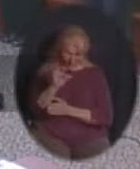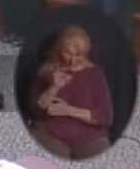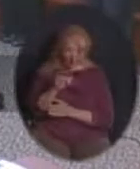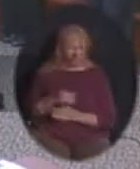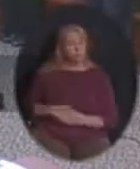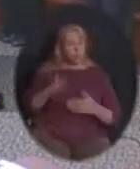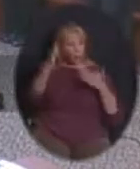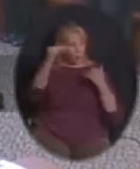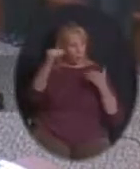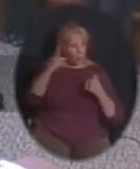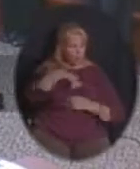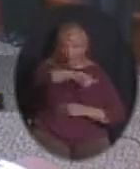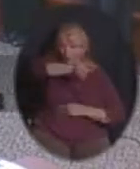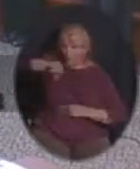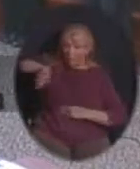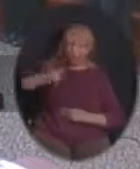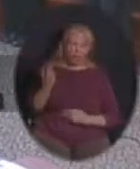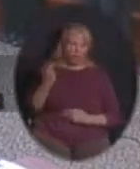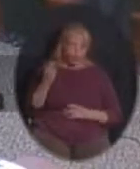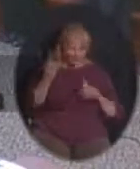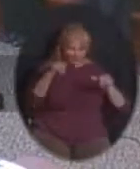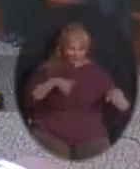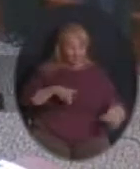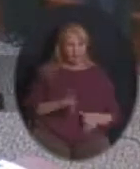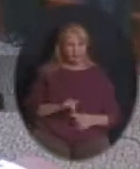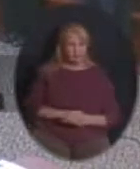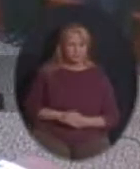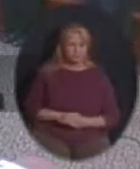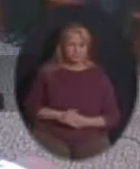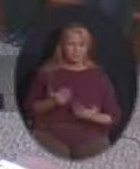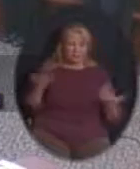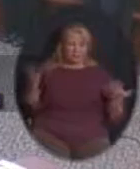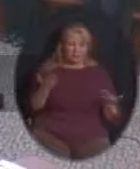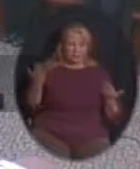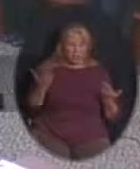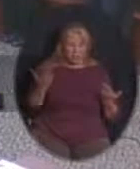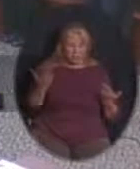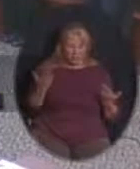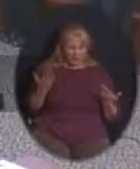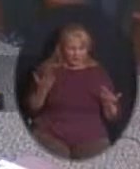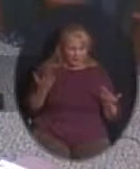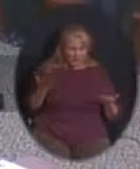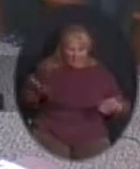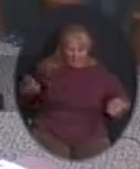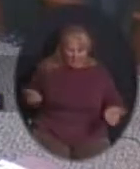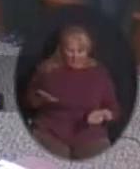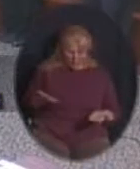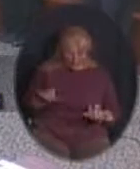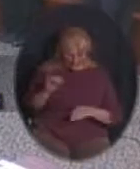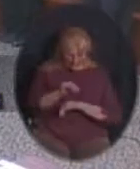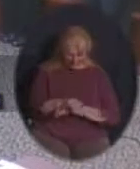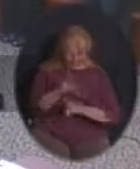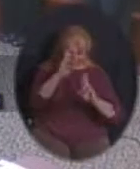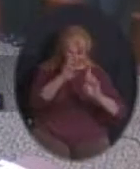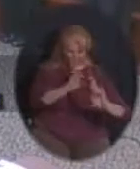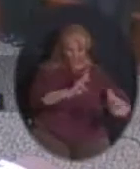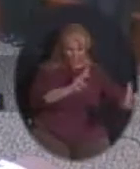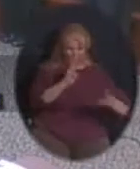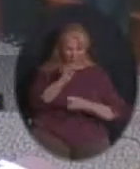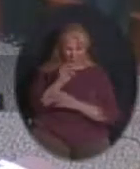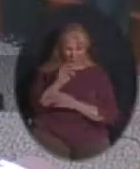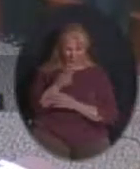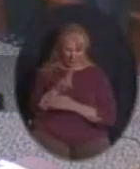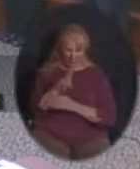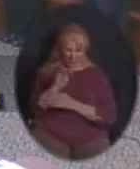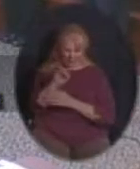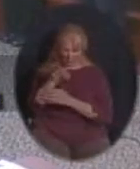attend that. But we're really here tonight to honor Mayor Mike Copeland, who's been an important part of the Olathe Reads initiative.